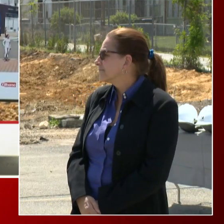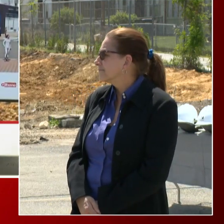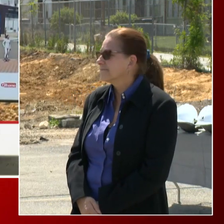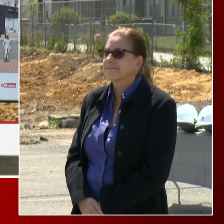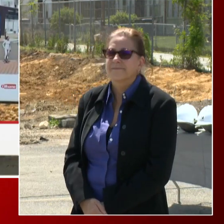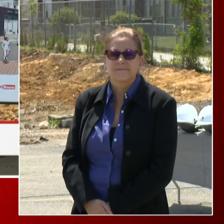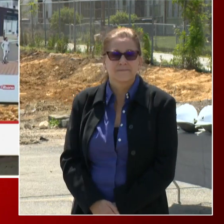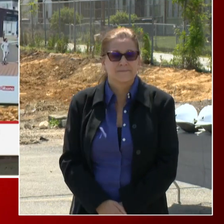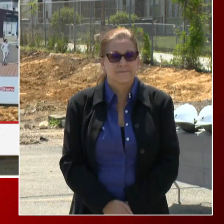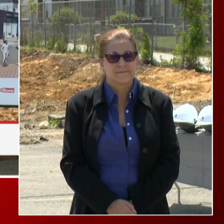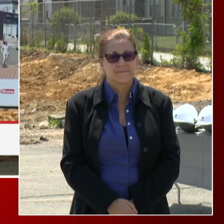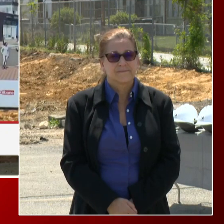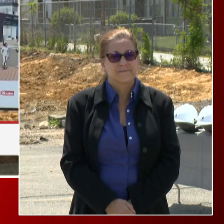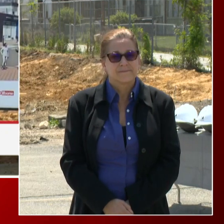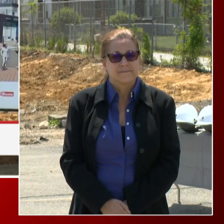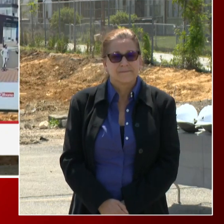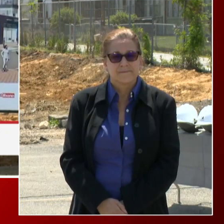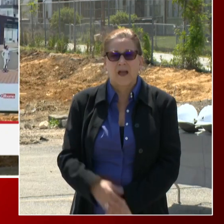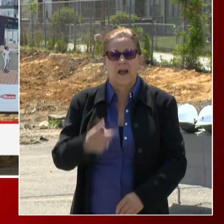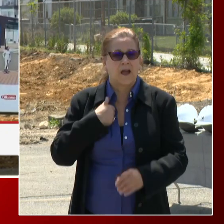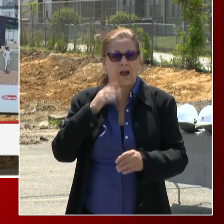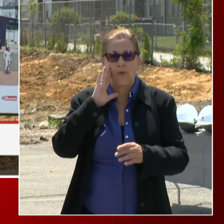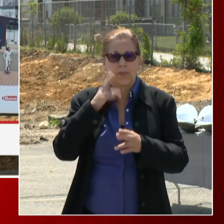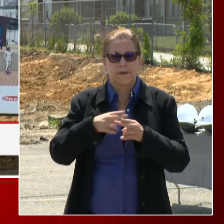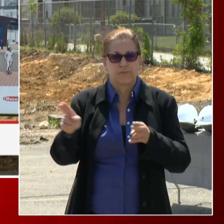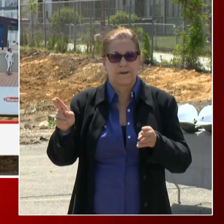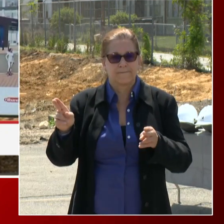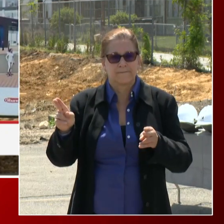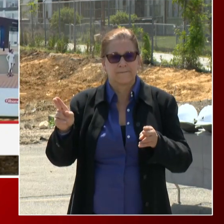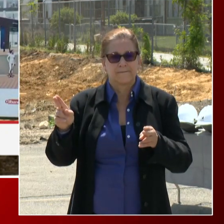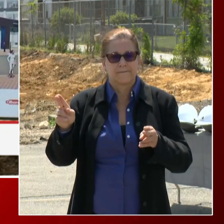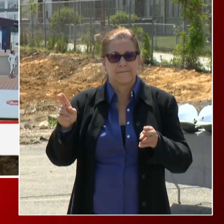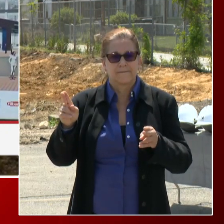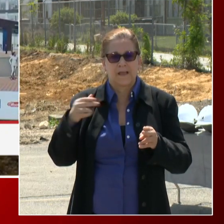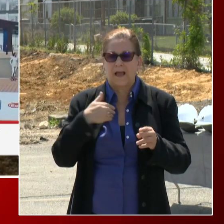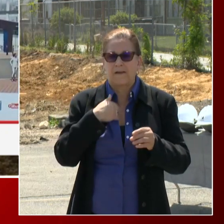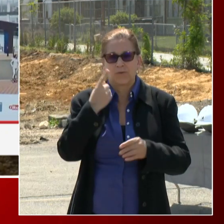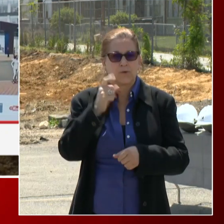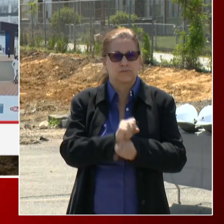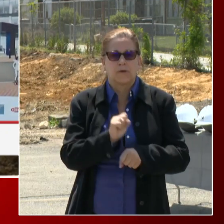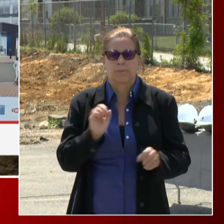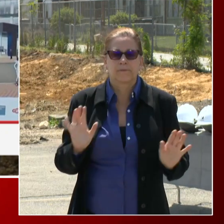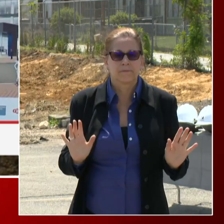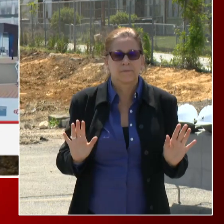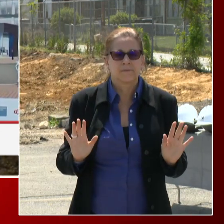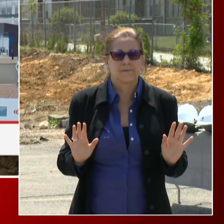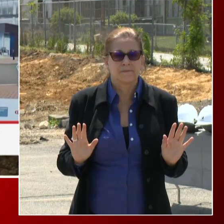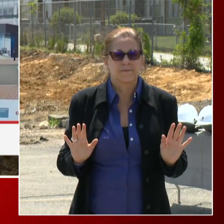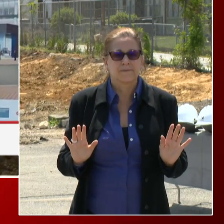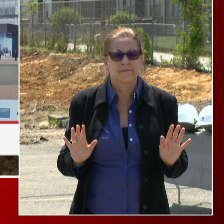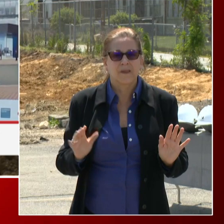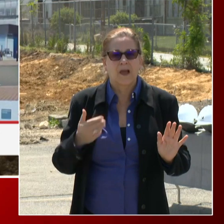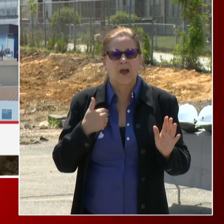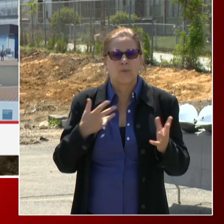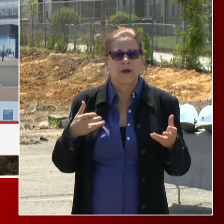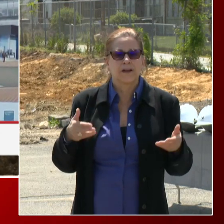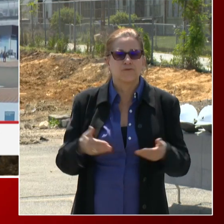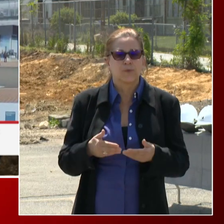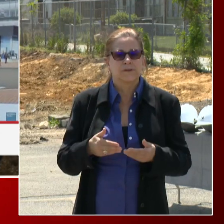So I'm going to be brief, and I have really one job here, and that's to introduce Robin.